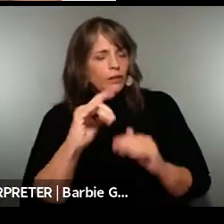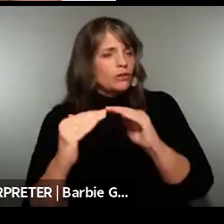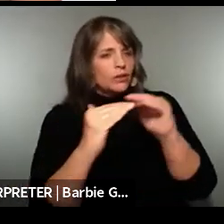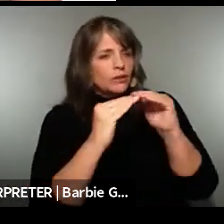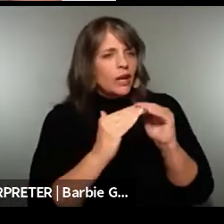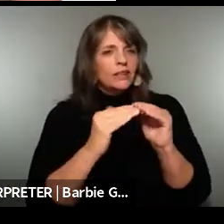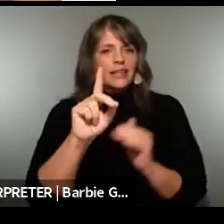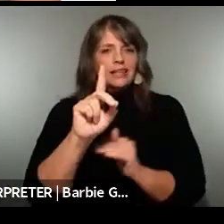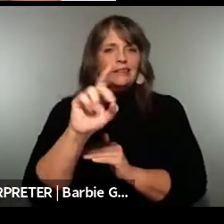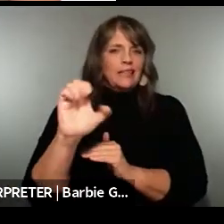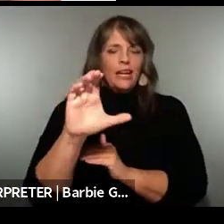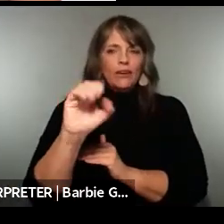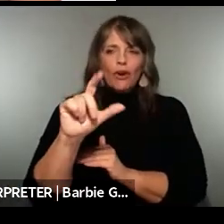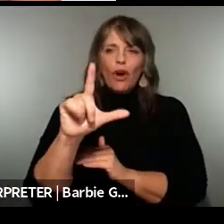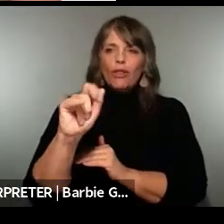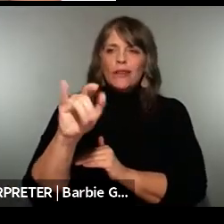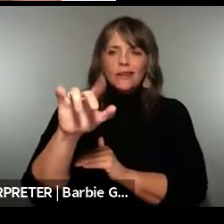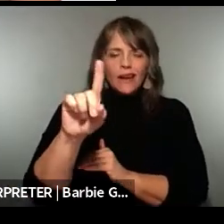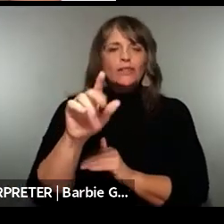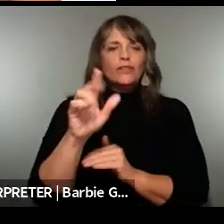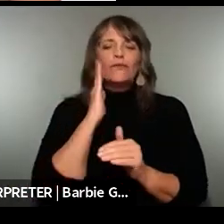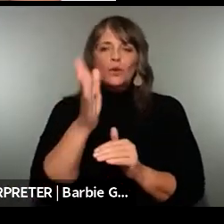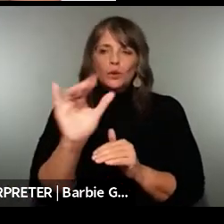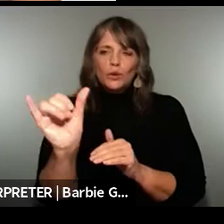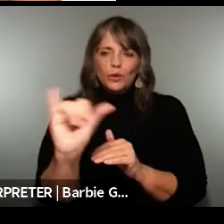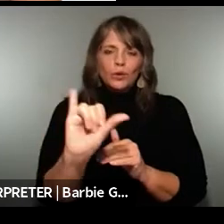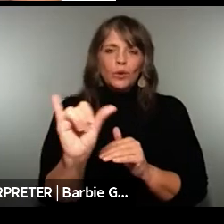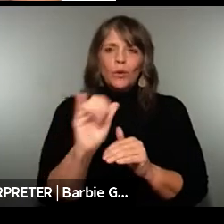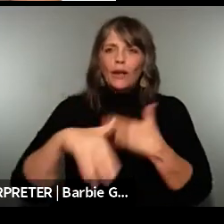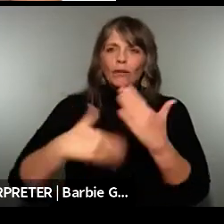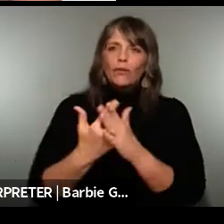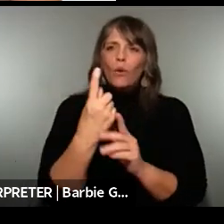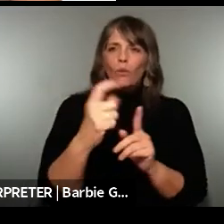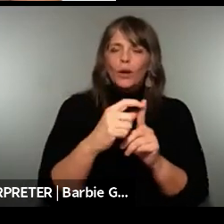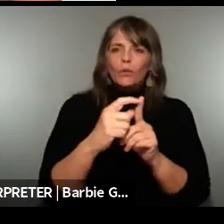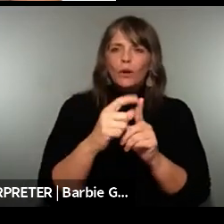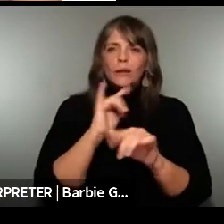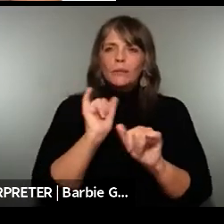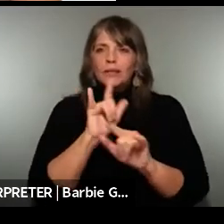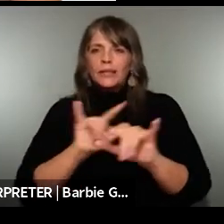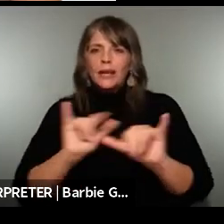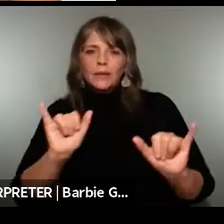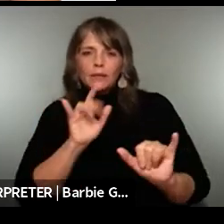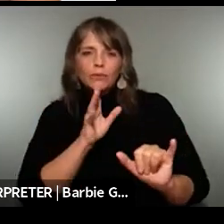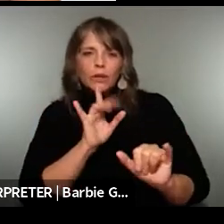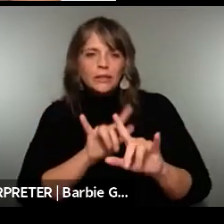one word, and our email is also on our virtual background. Oh, hold on. Excuse me.